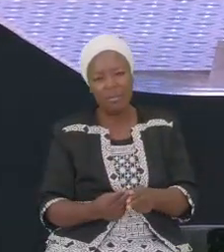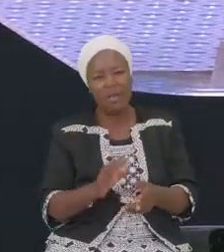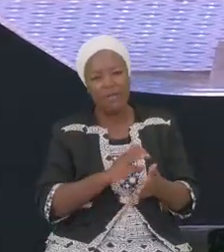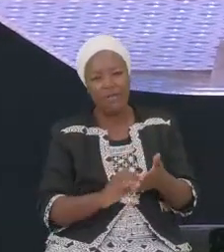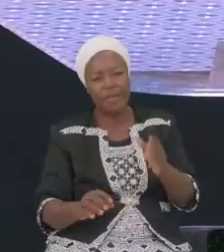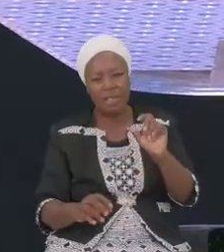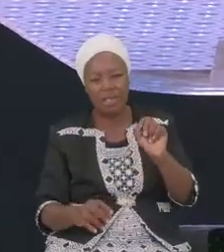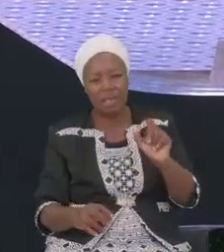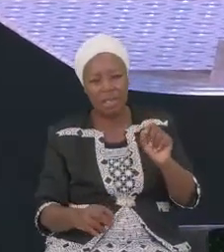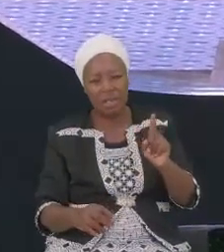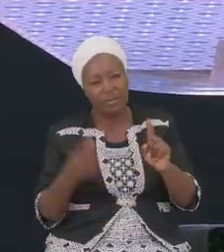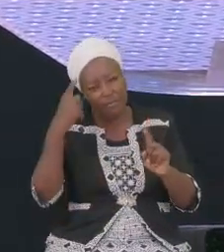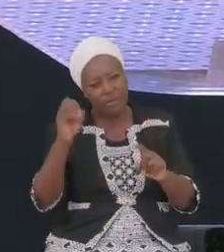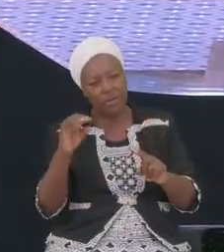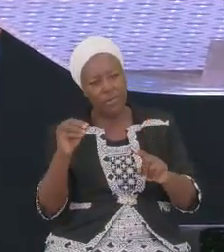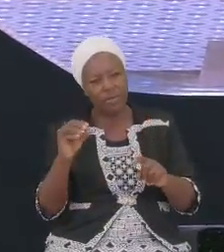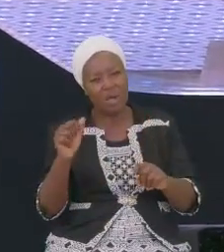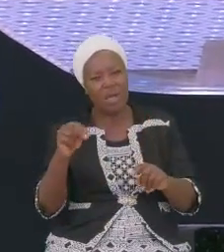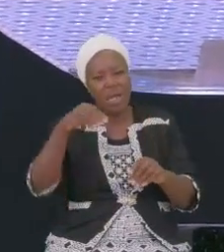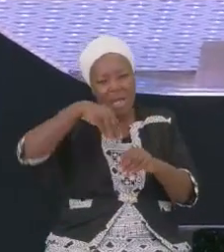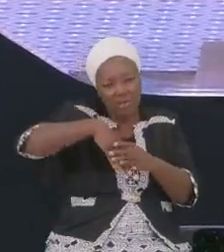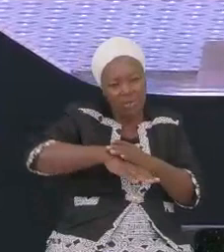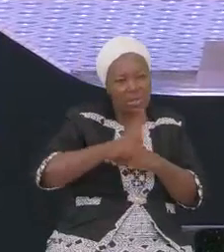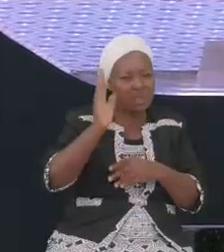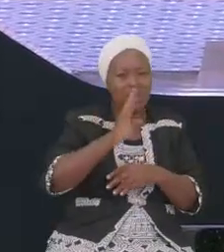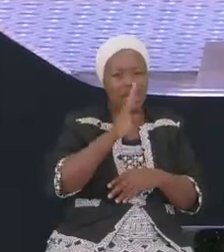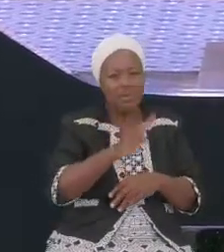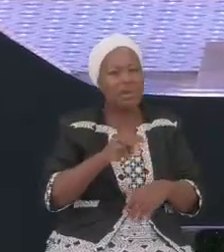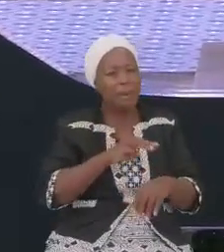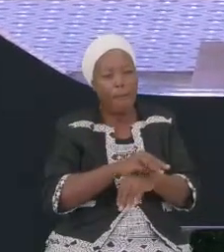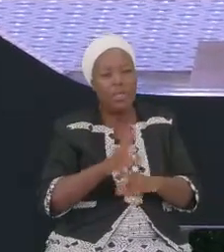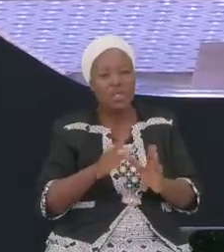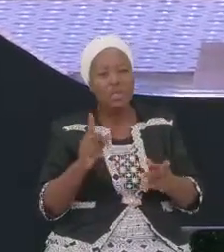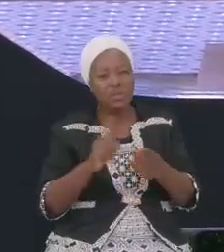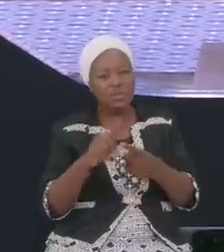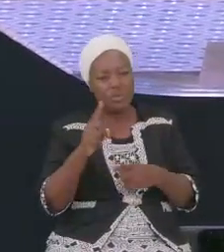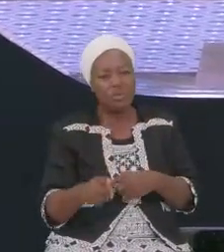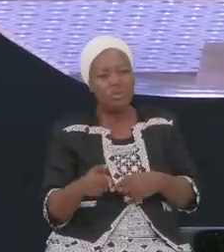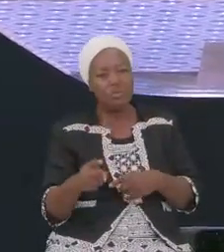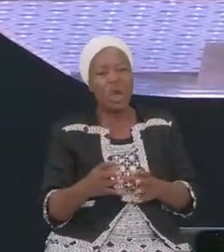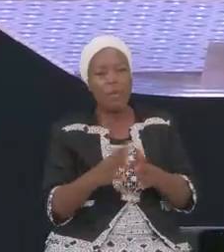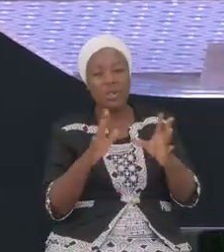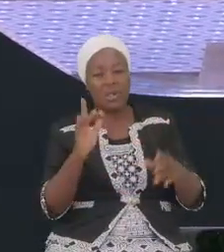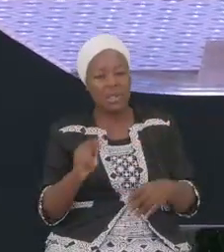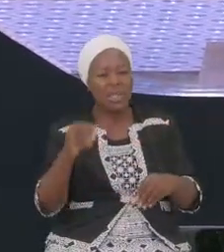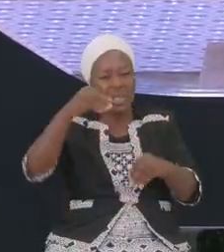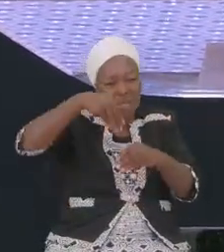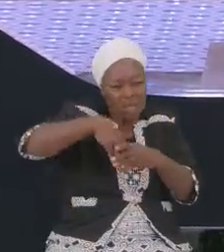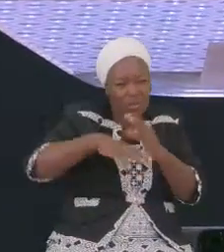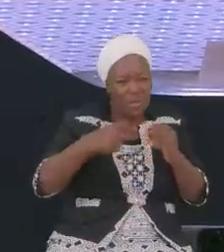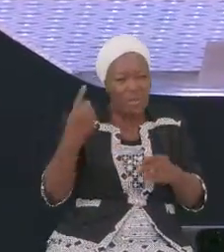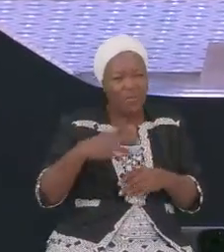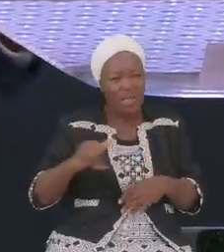an interest shall be ministered unto you abundantly into the